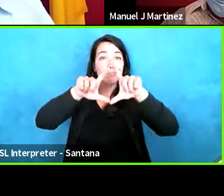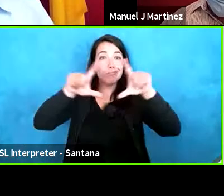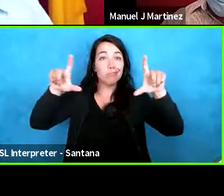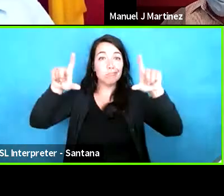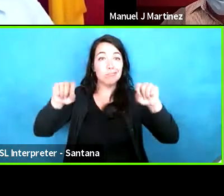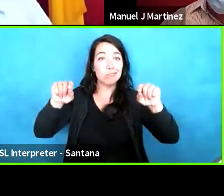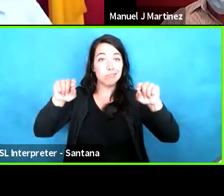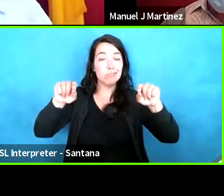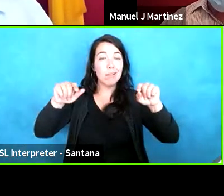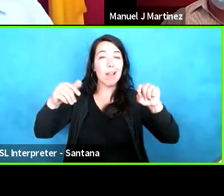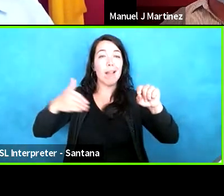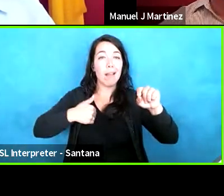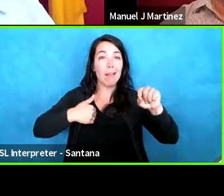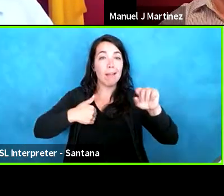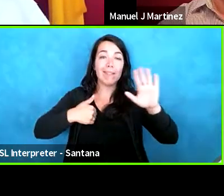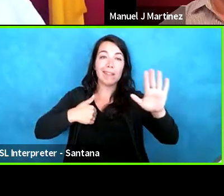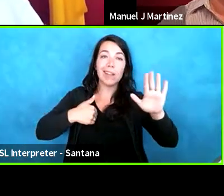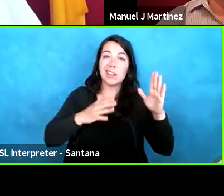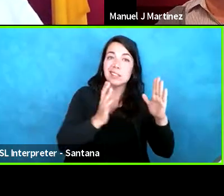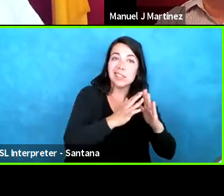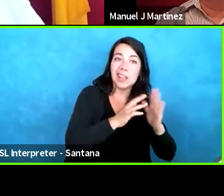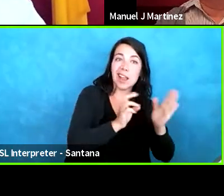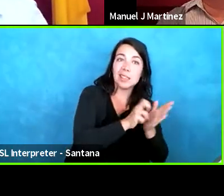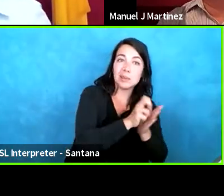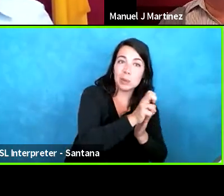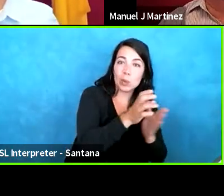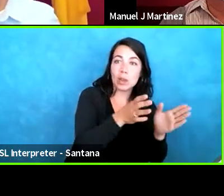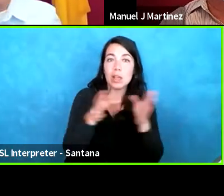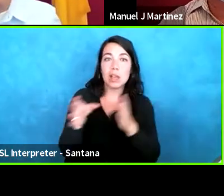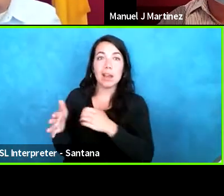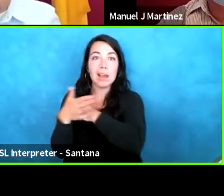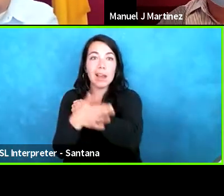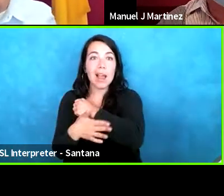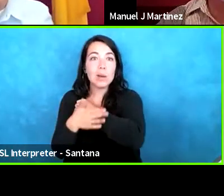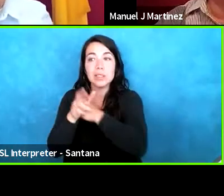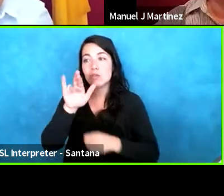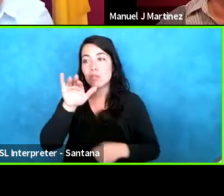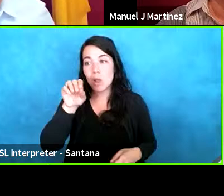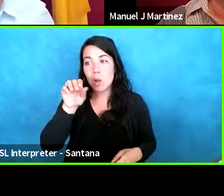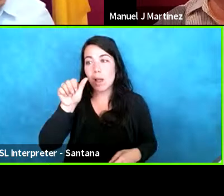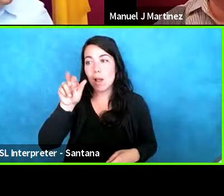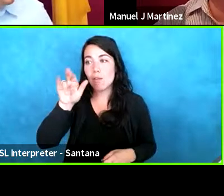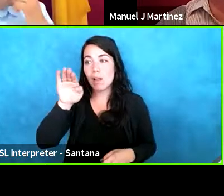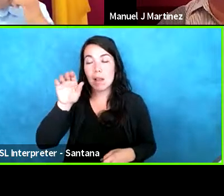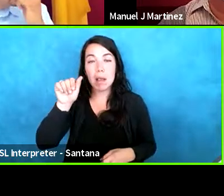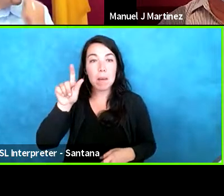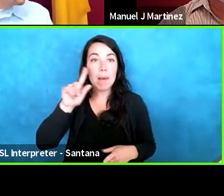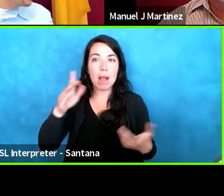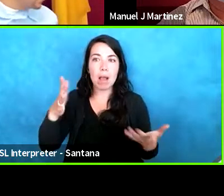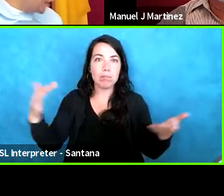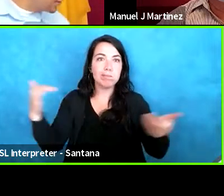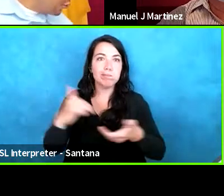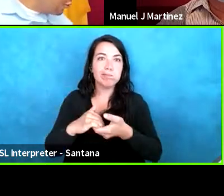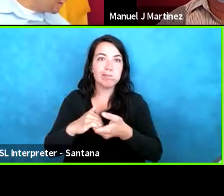been sponsored by the City of Española and the County of Rio Riba. I'd like to recognize